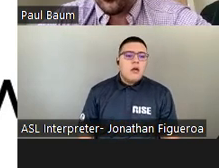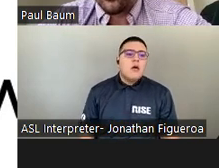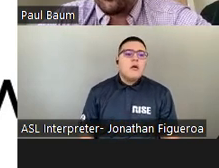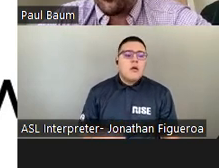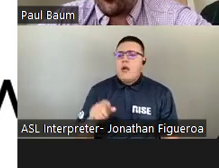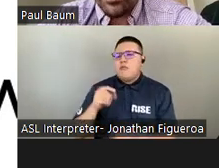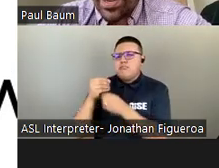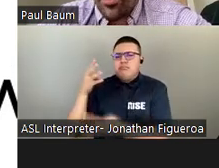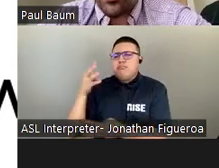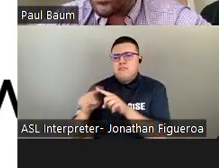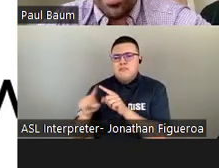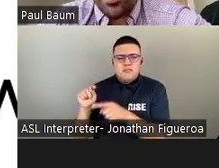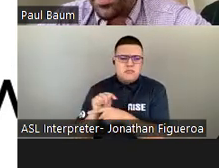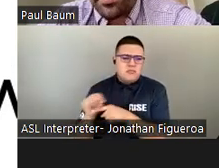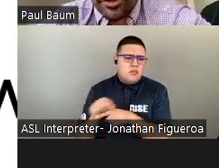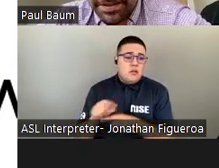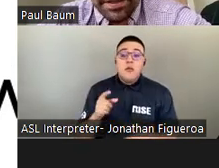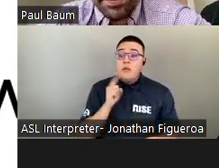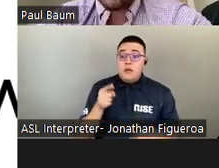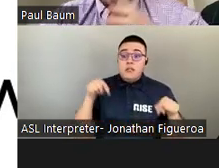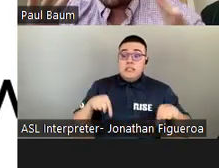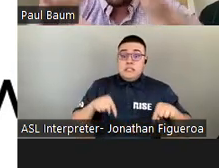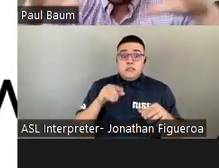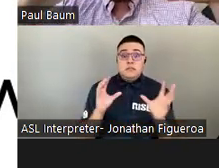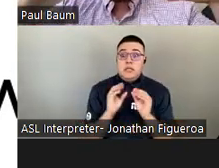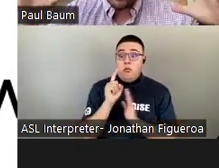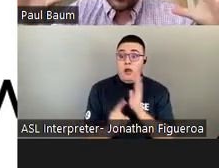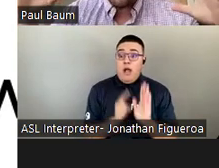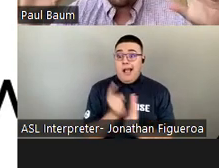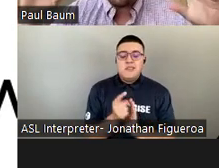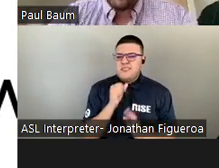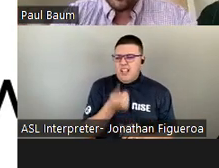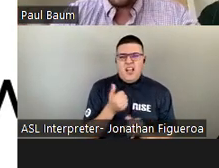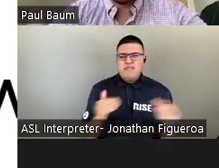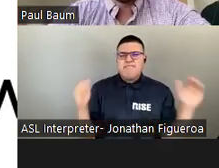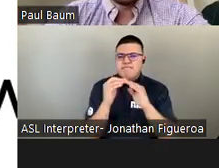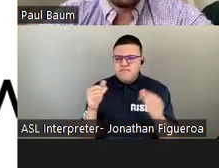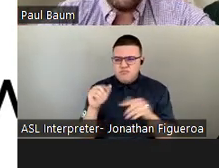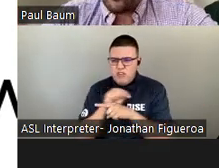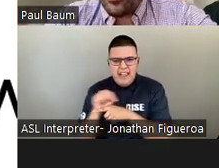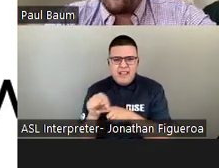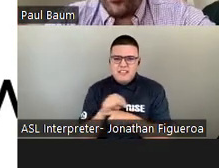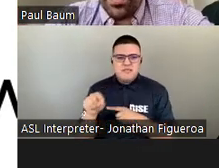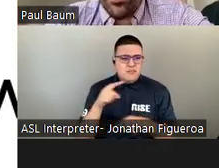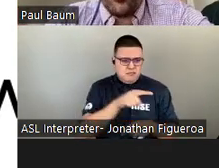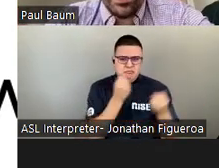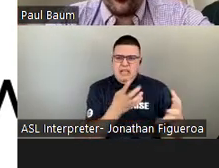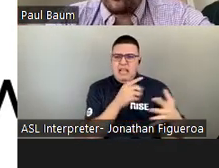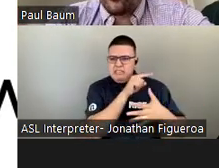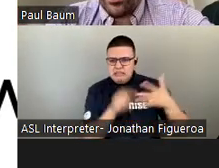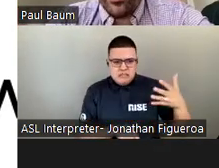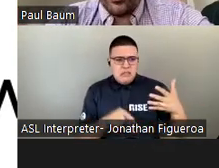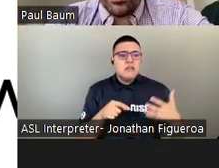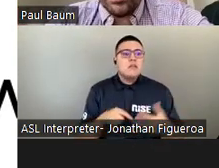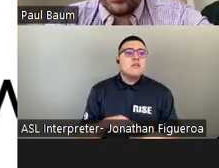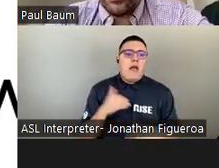where 1 hour is not going to do justice for this entire umbrella. There will be follow-up, and I will